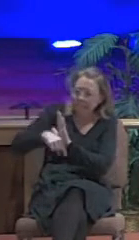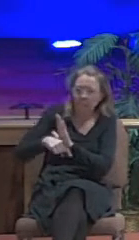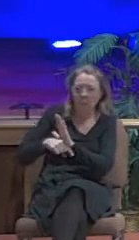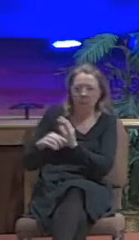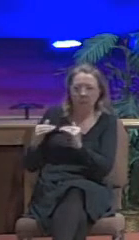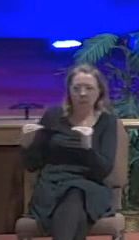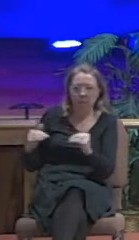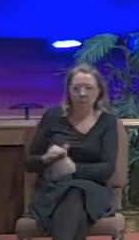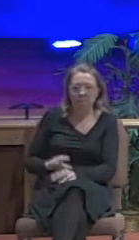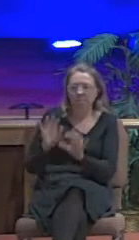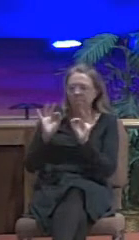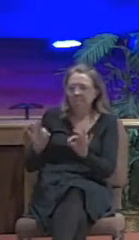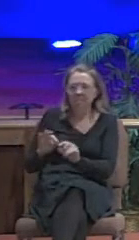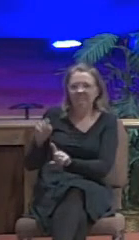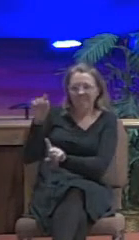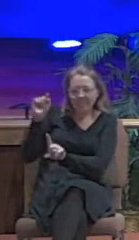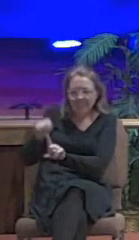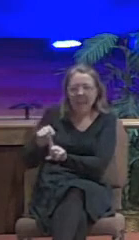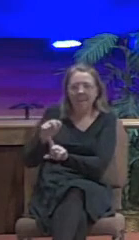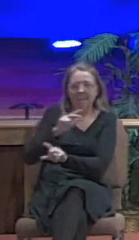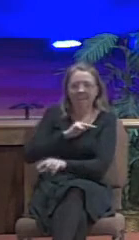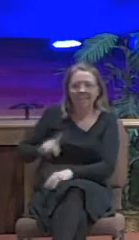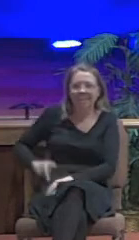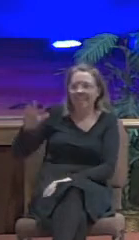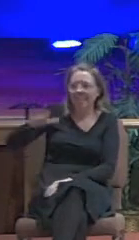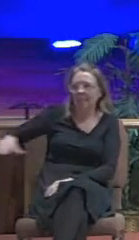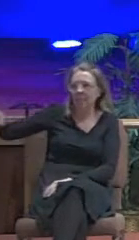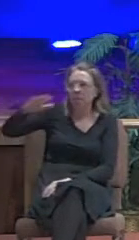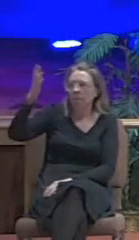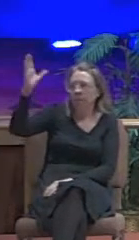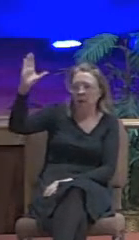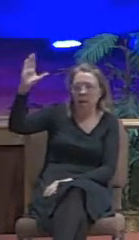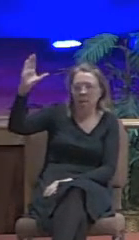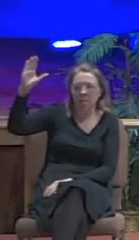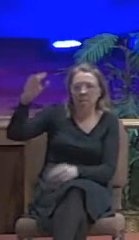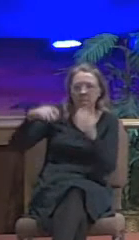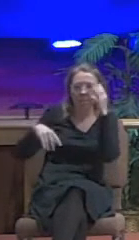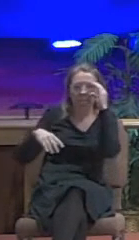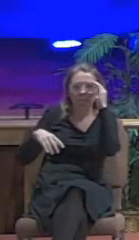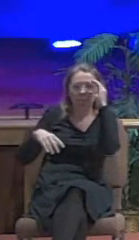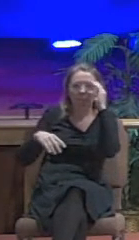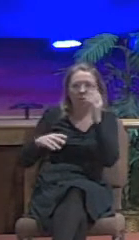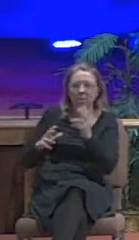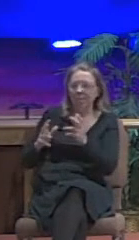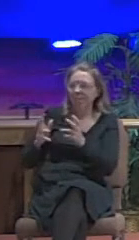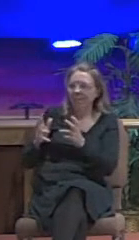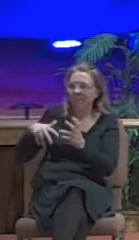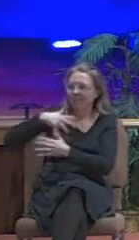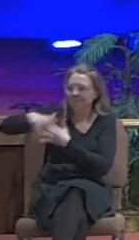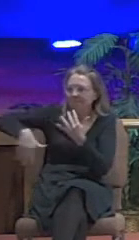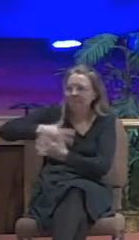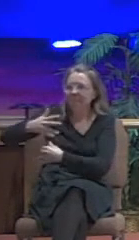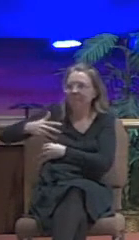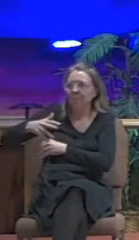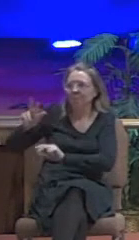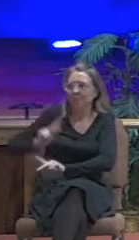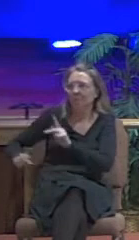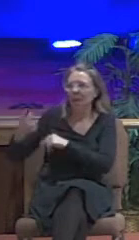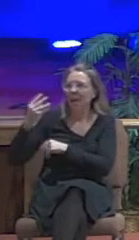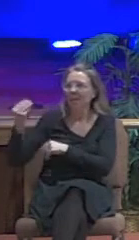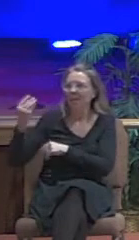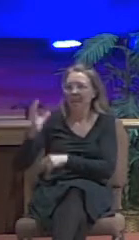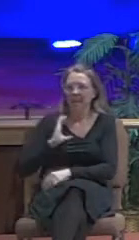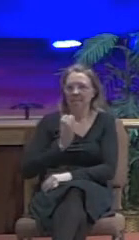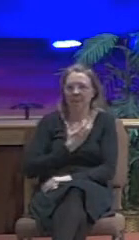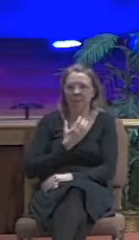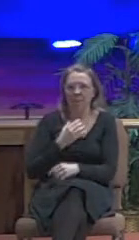That's what the kingdom of God is just spending time with people outside of our circle and being compassionate when we